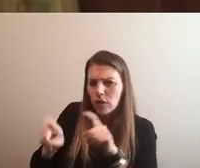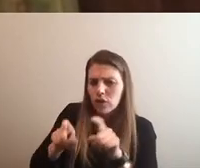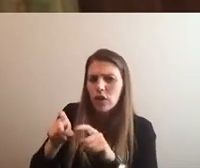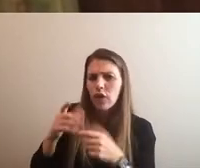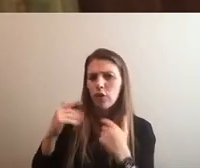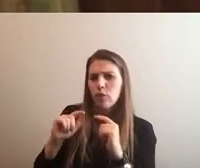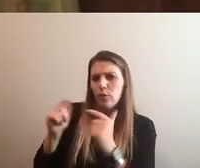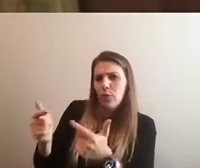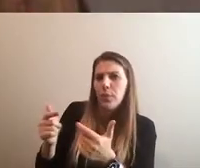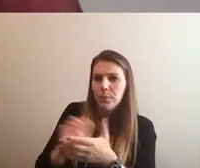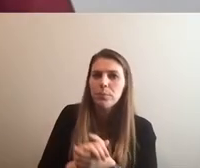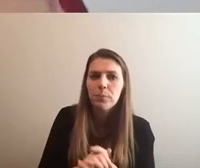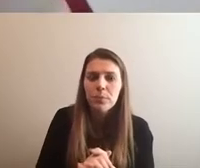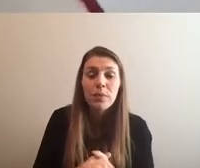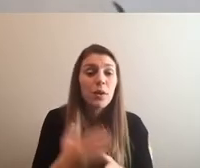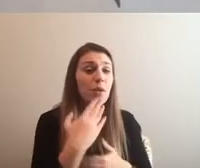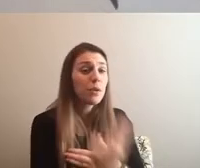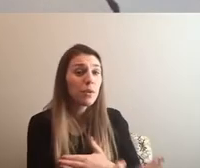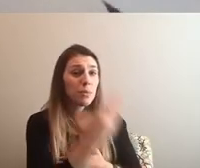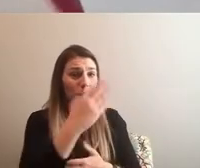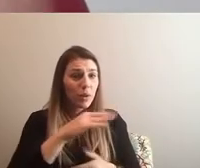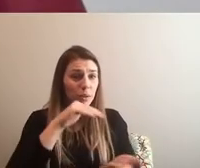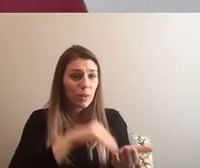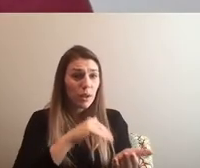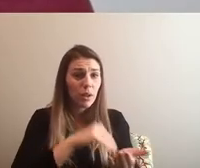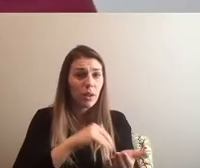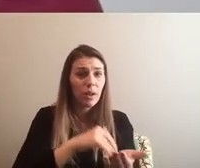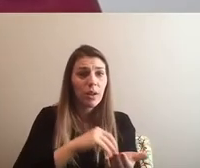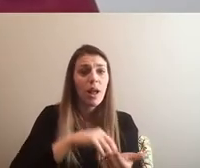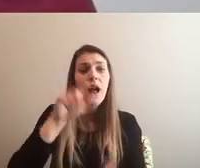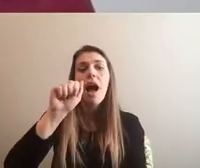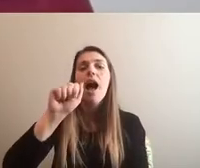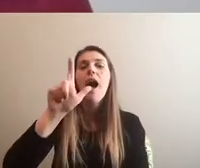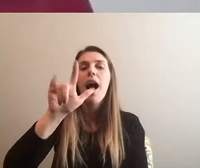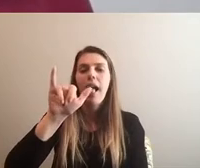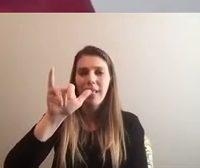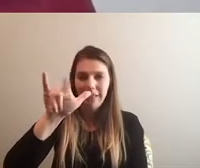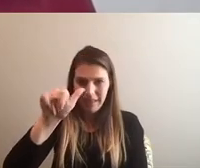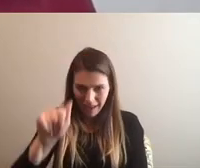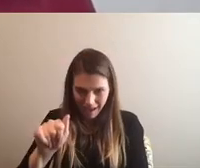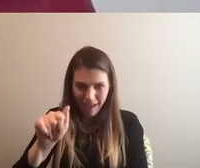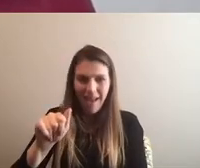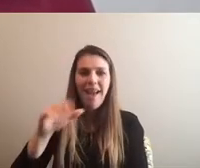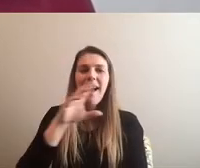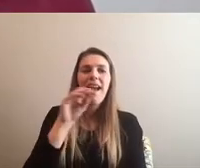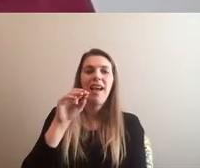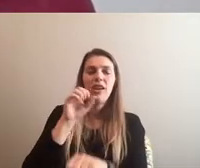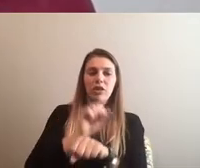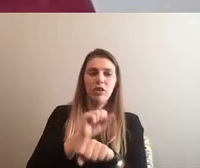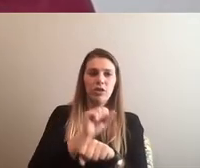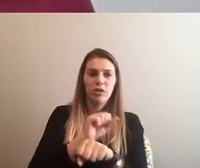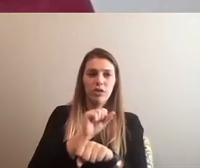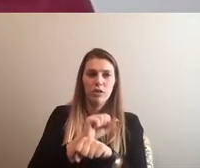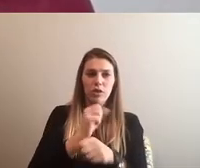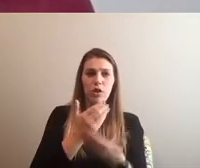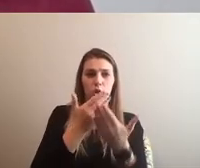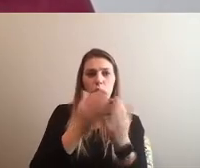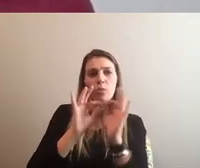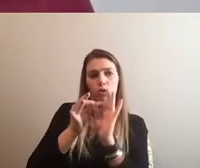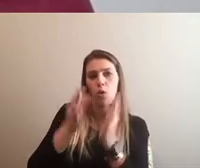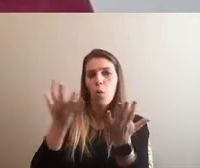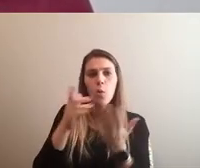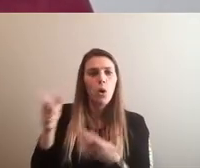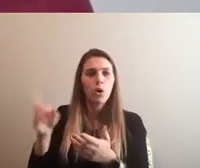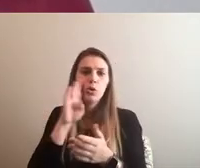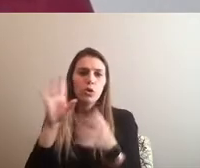away. Good morning, doctor. This is Alia. And today I've got the job of interpreting whatever she's going